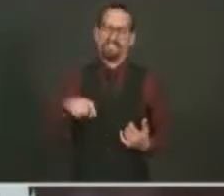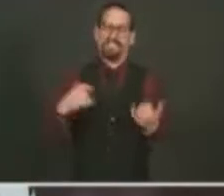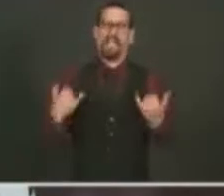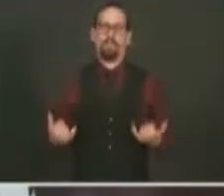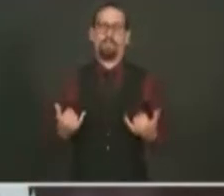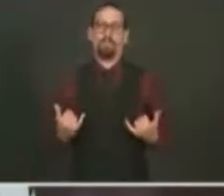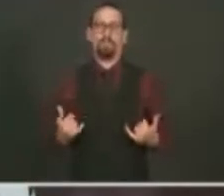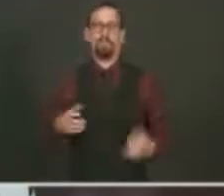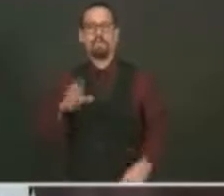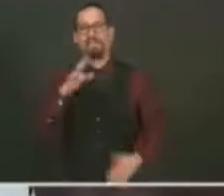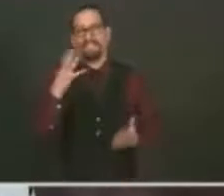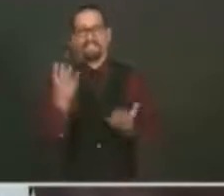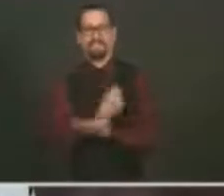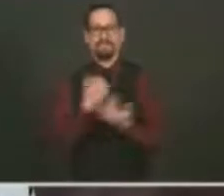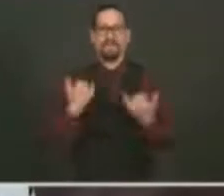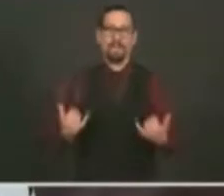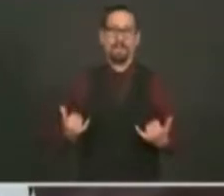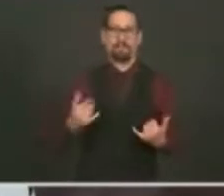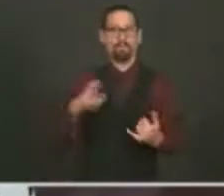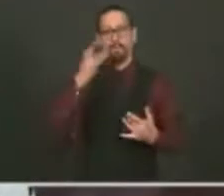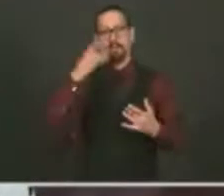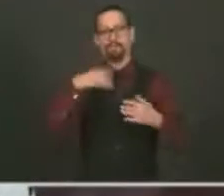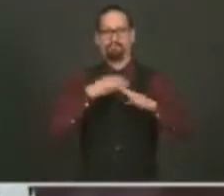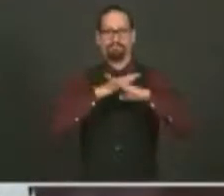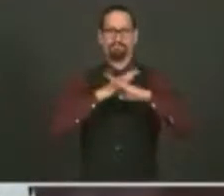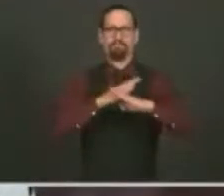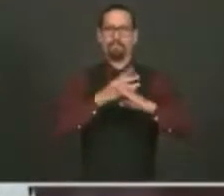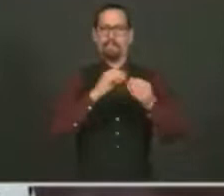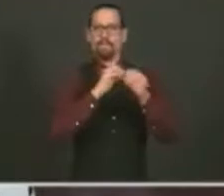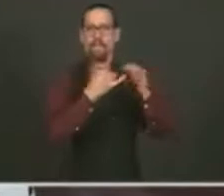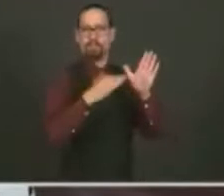stem the tide. We have to stem the tide.